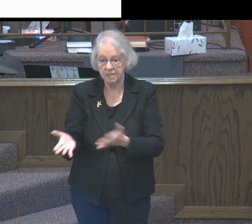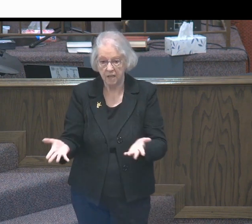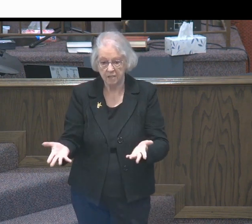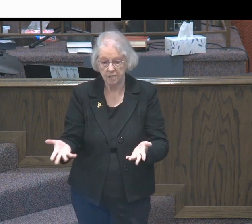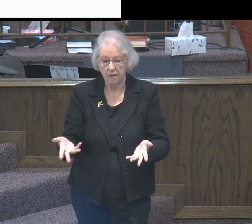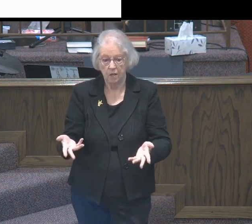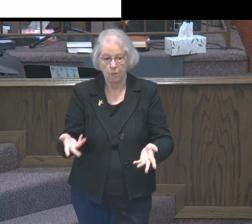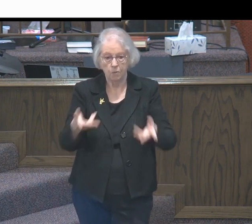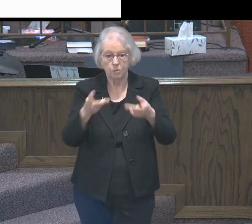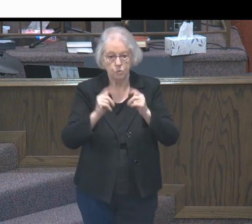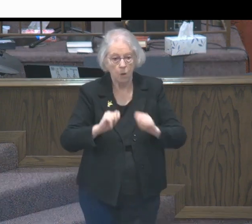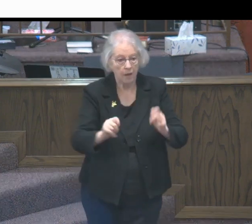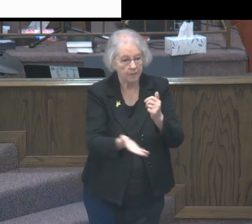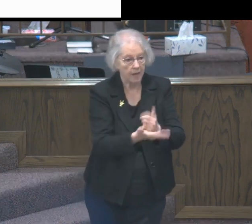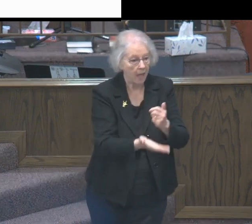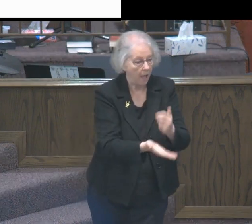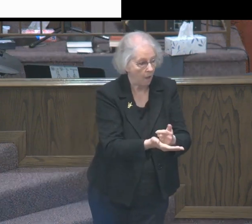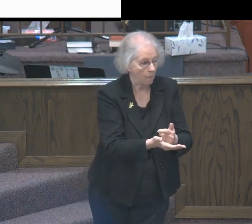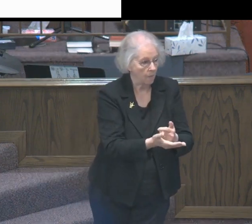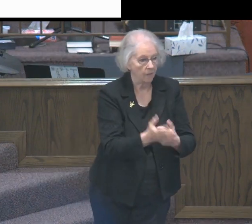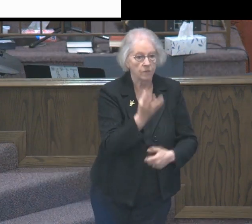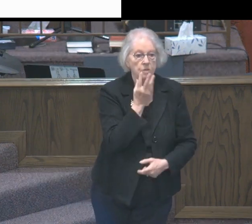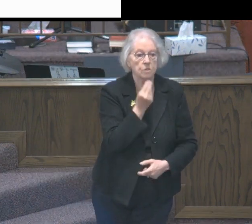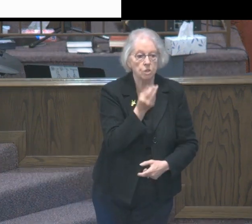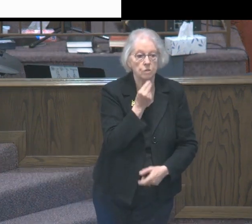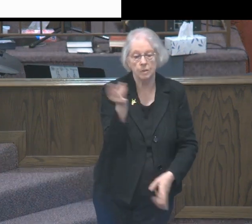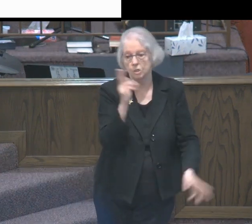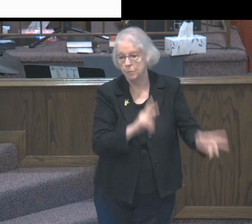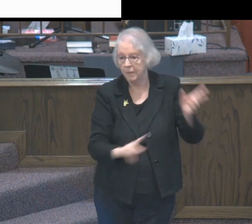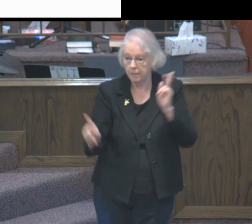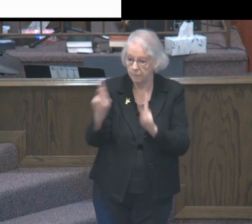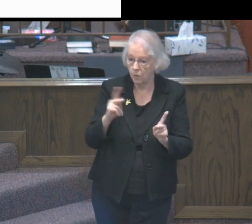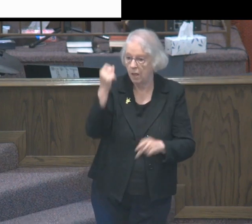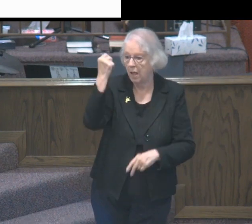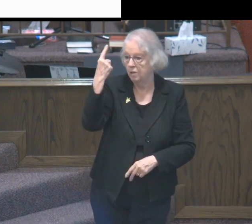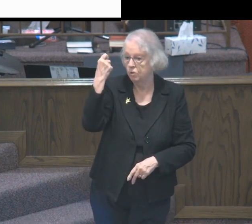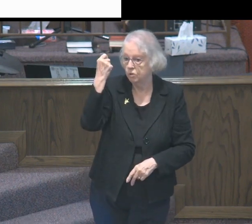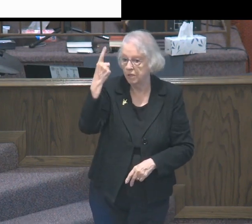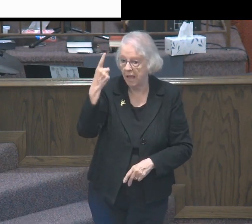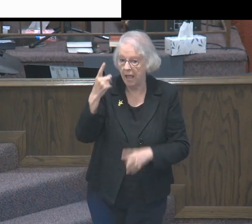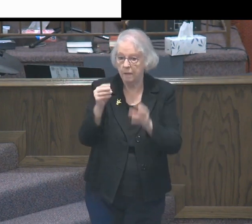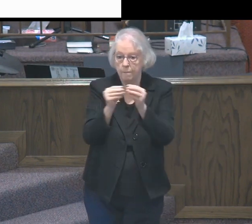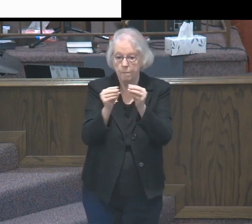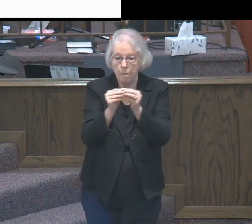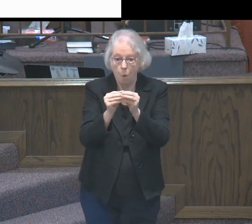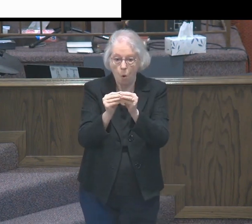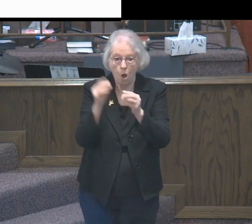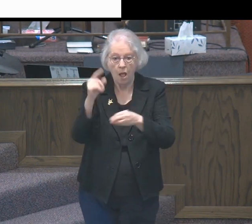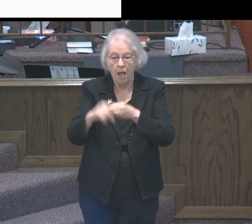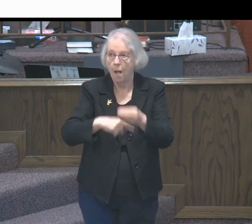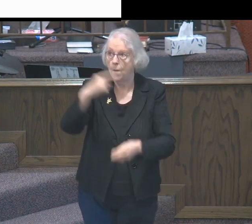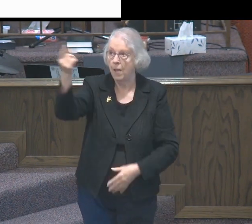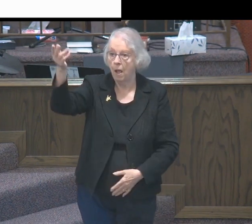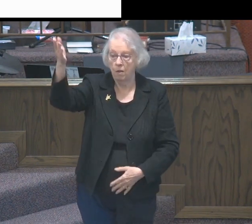it is to follow God's law. Because all I have to do is not murder, not commit adultery,